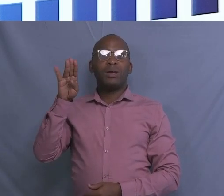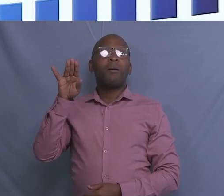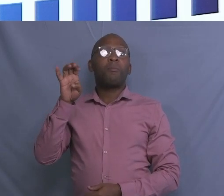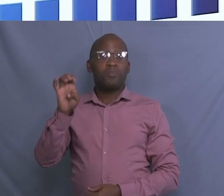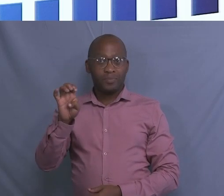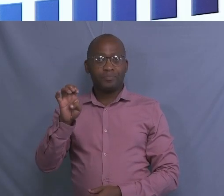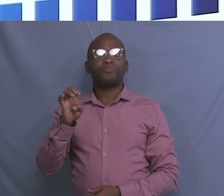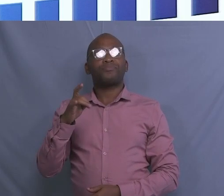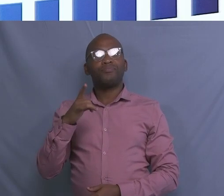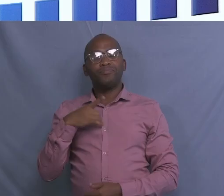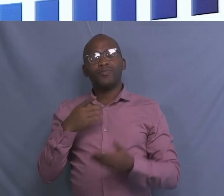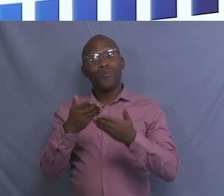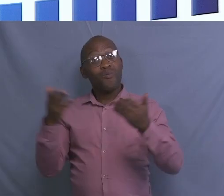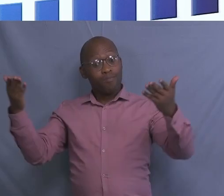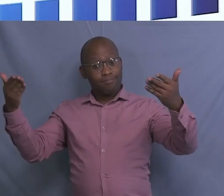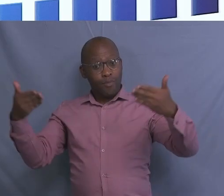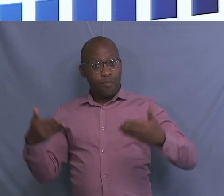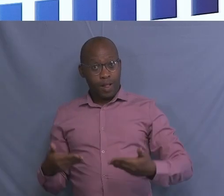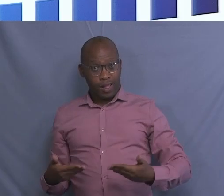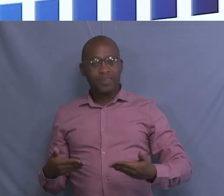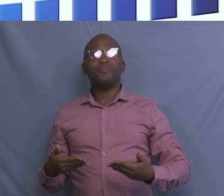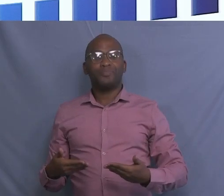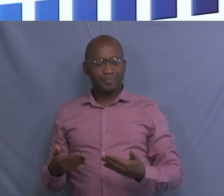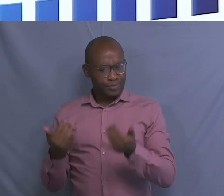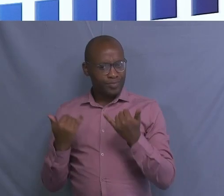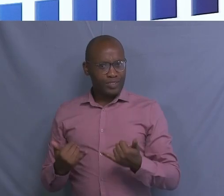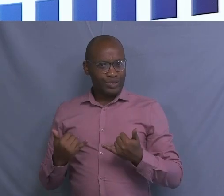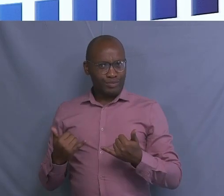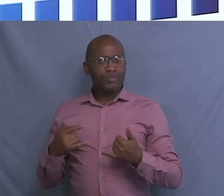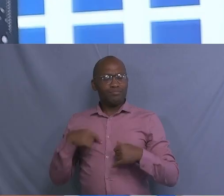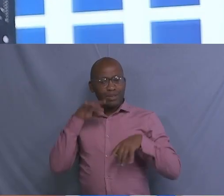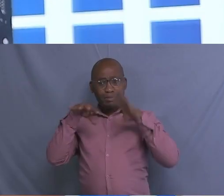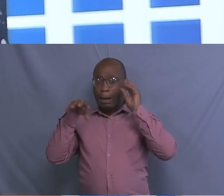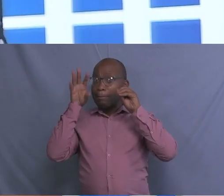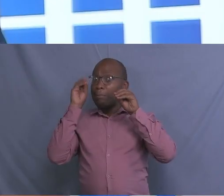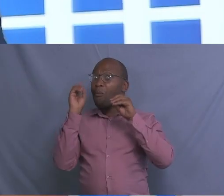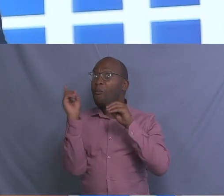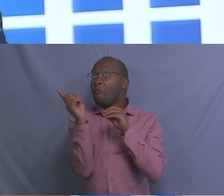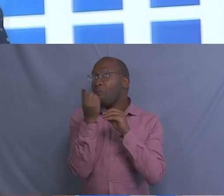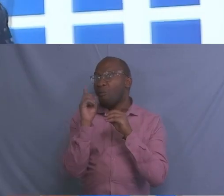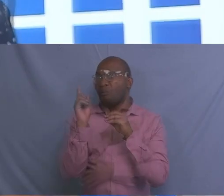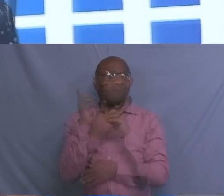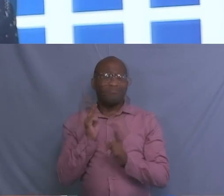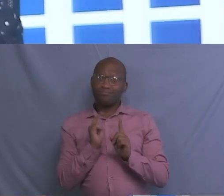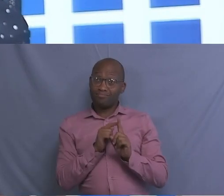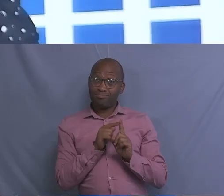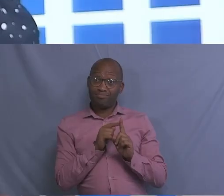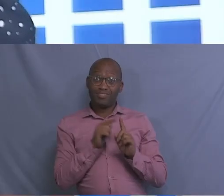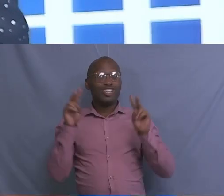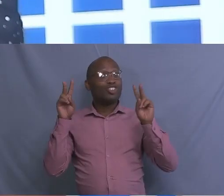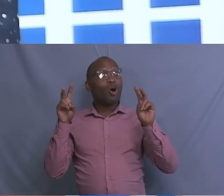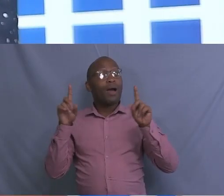the ECDoE broadcast studio, and today's lesson is going to be on corporate governance and ethical behavior. It is